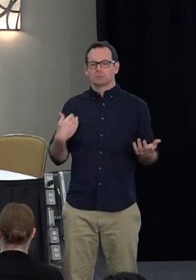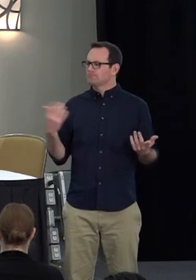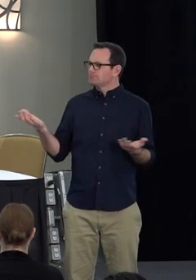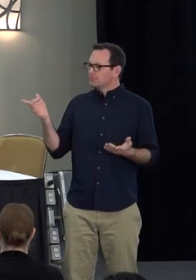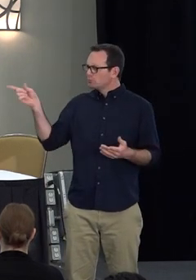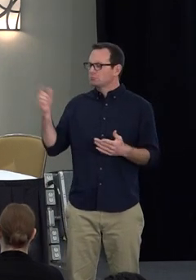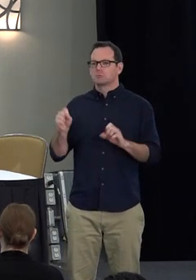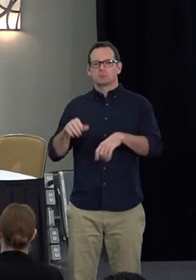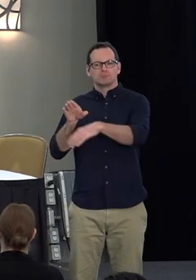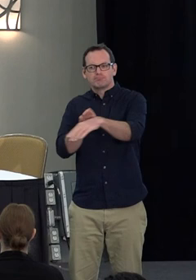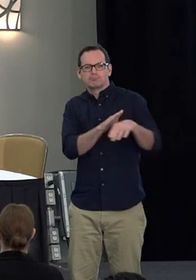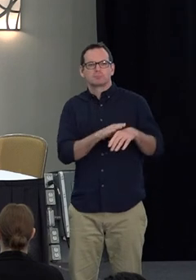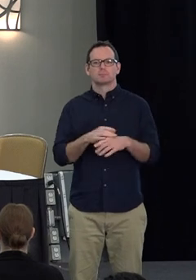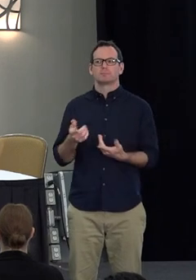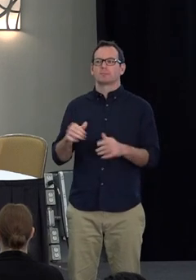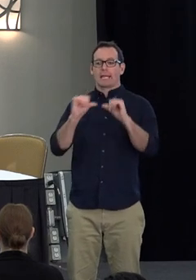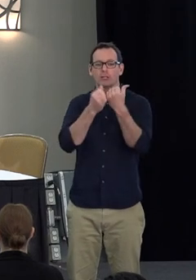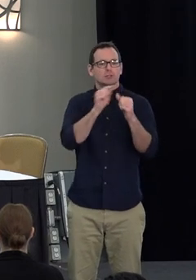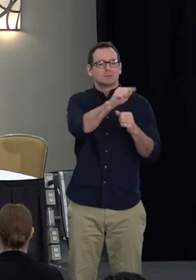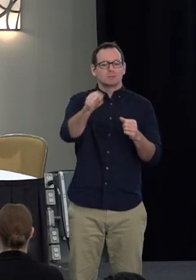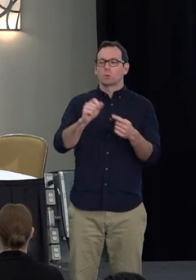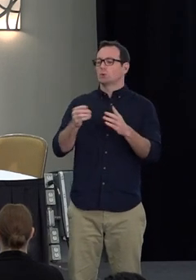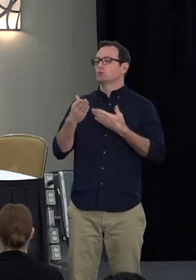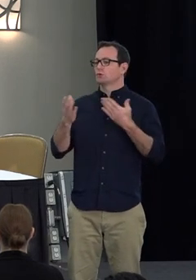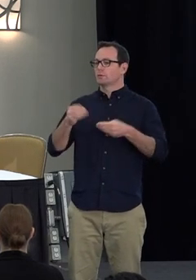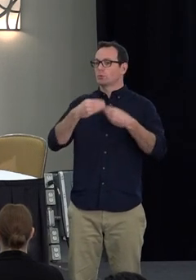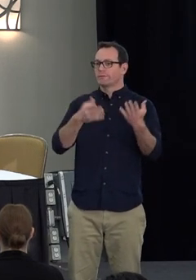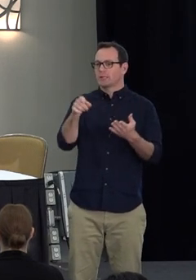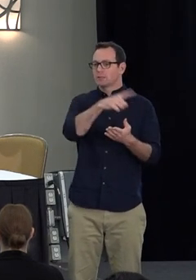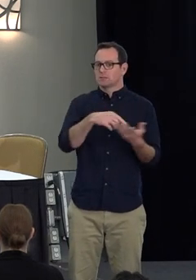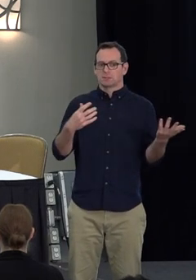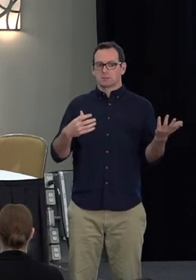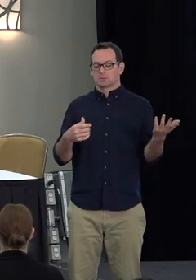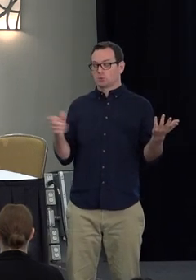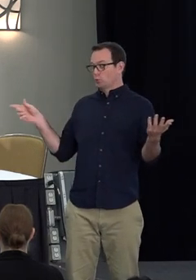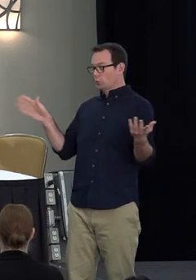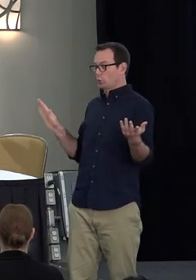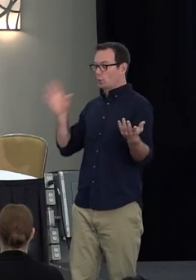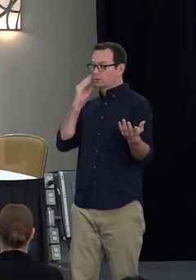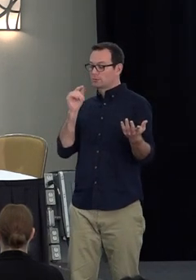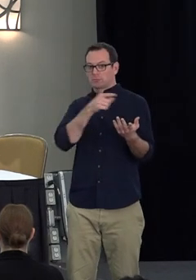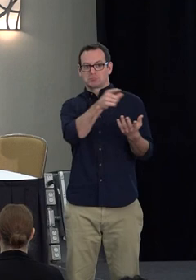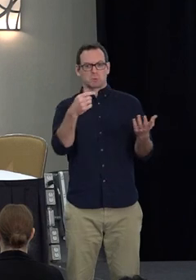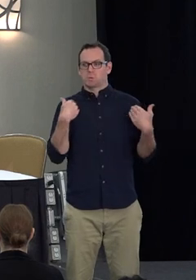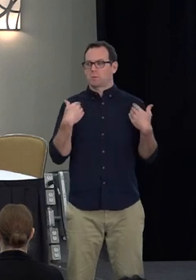for individuals that do not avail of a service provider that could go through that application process?